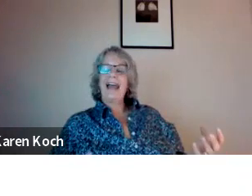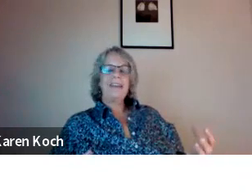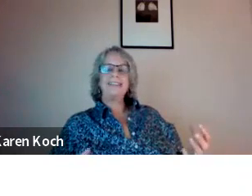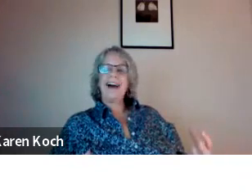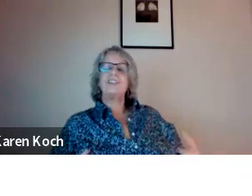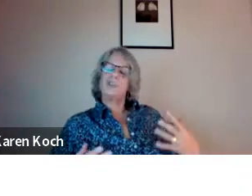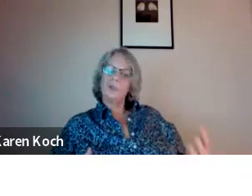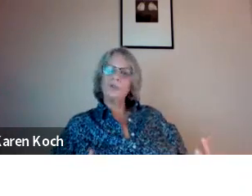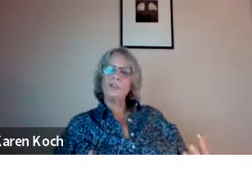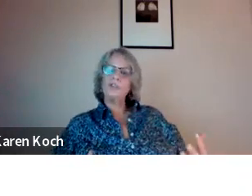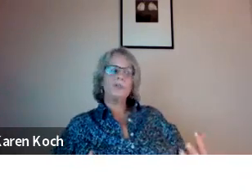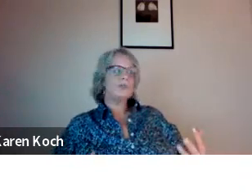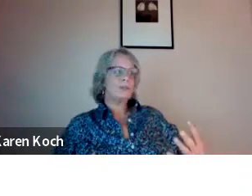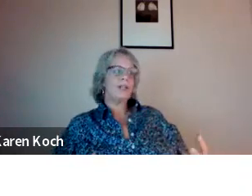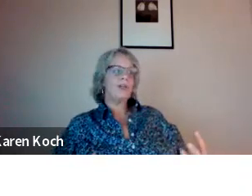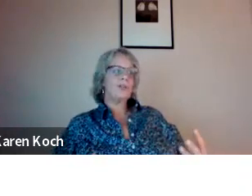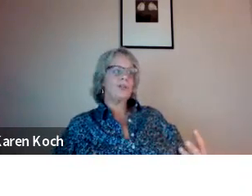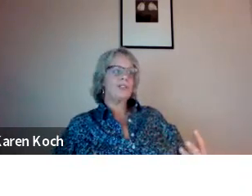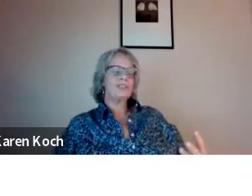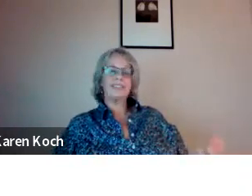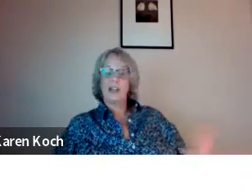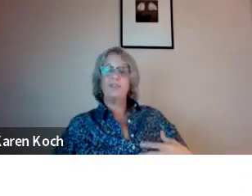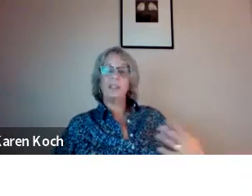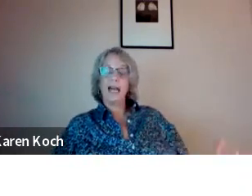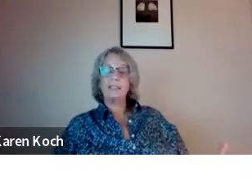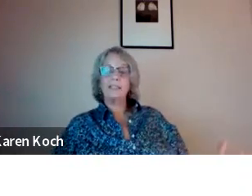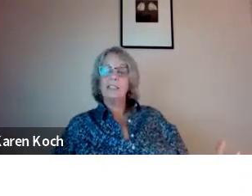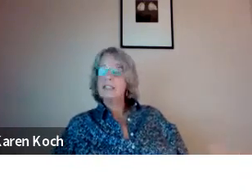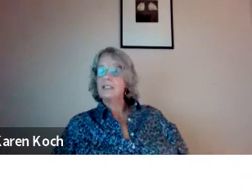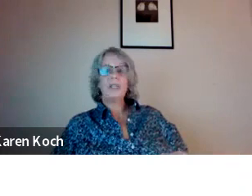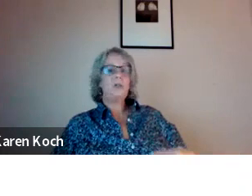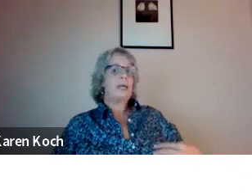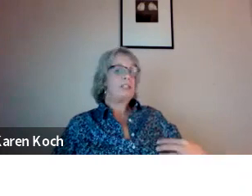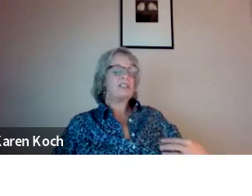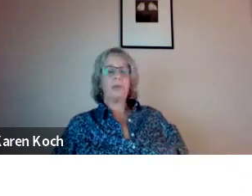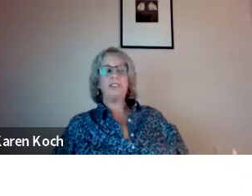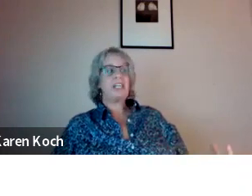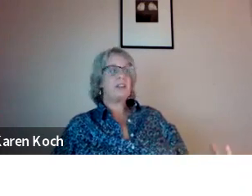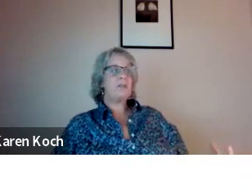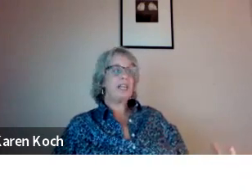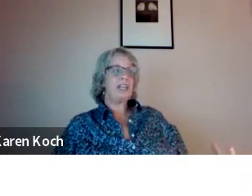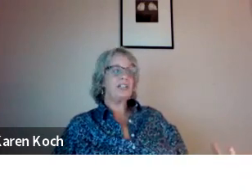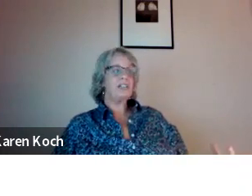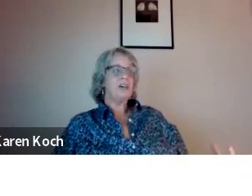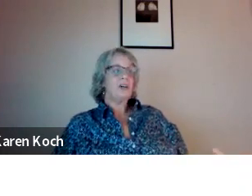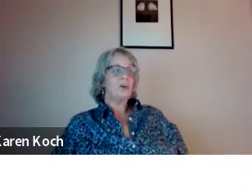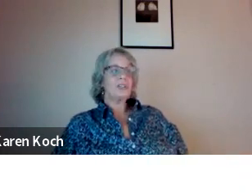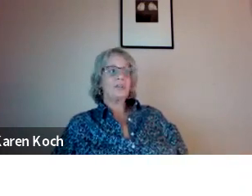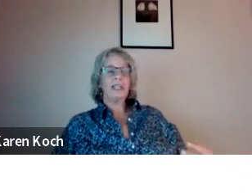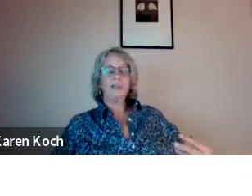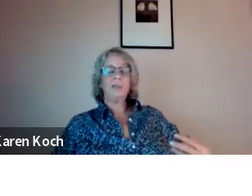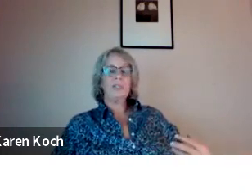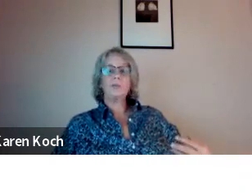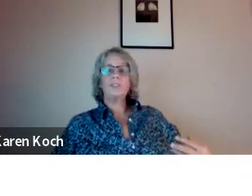Guardianship then is not a solution to somebody who chooses to self-neglect, somebody who maybe doesn't want to take their medication,